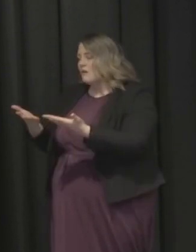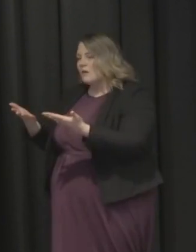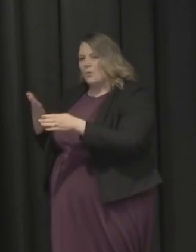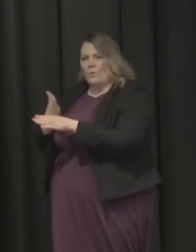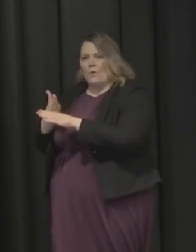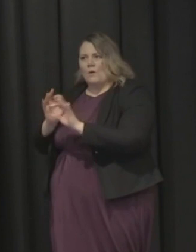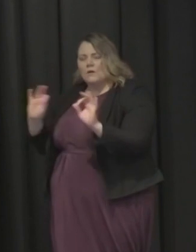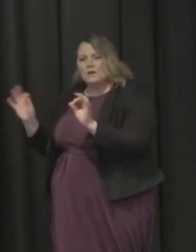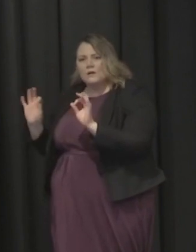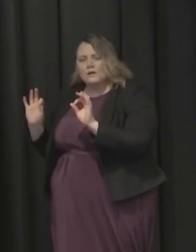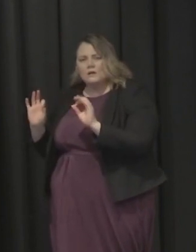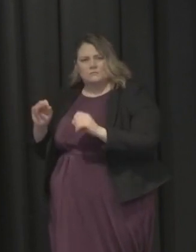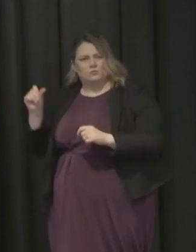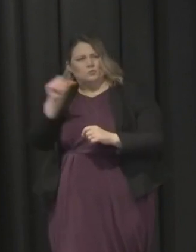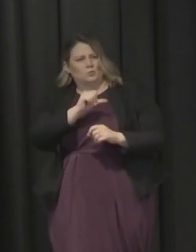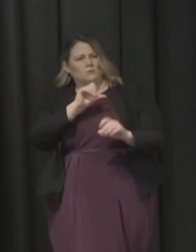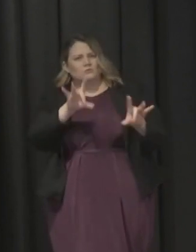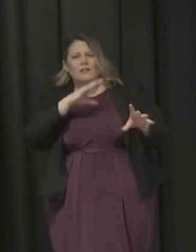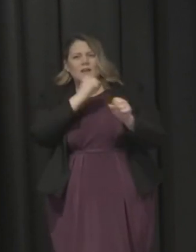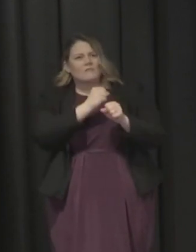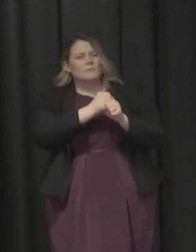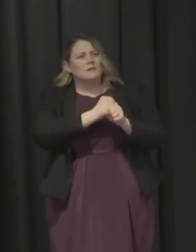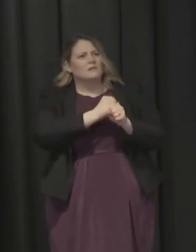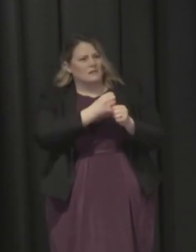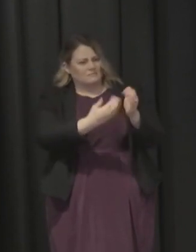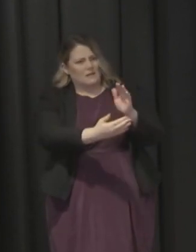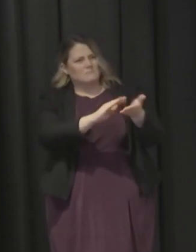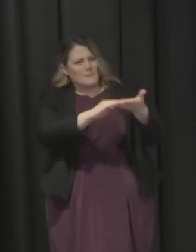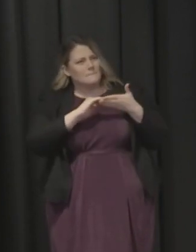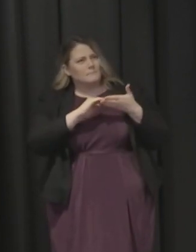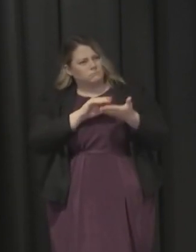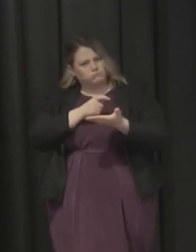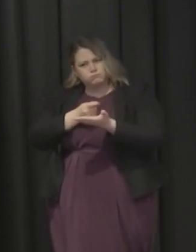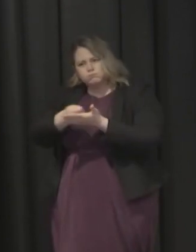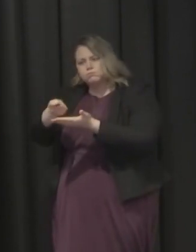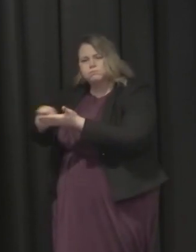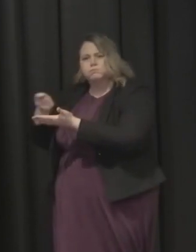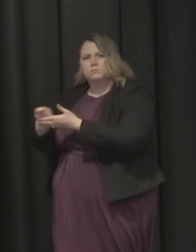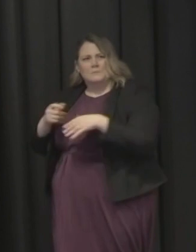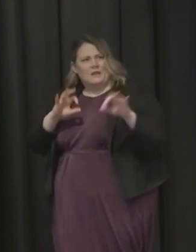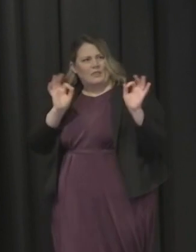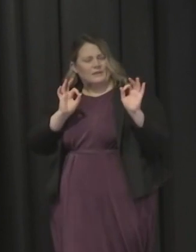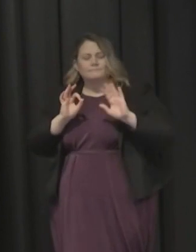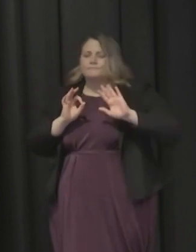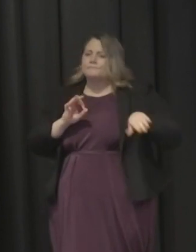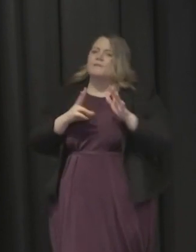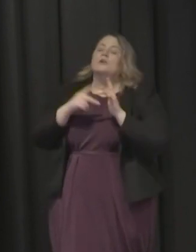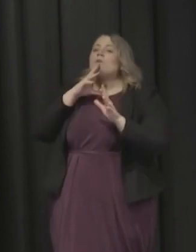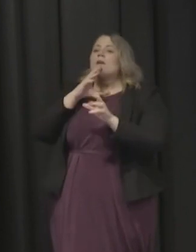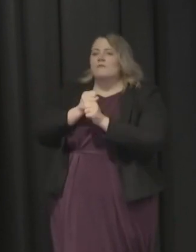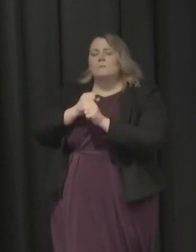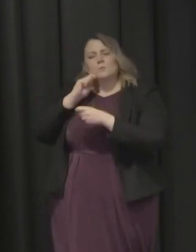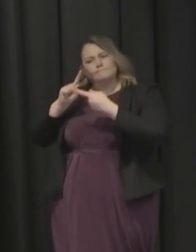And it is beyond reason or comprehension why this industry, which will struggle, of course,